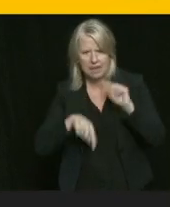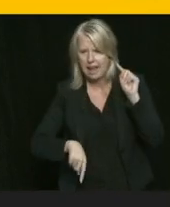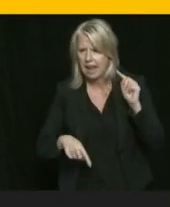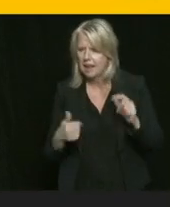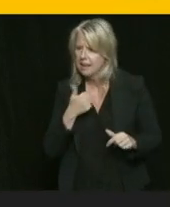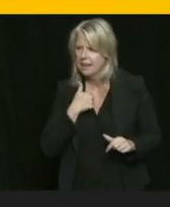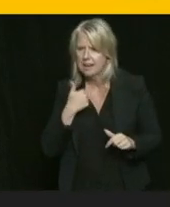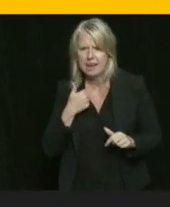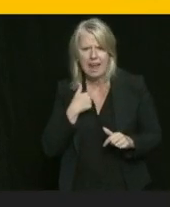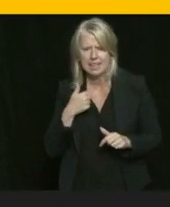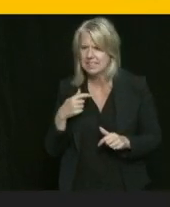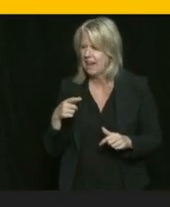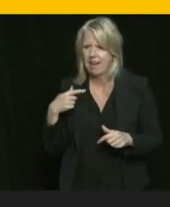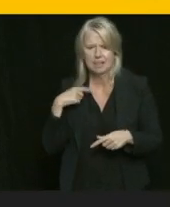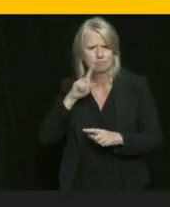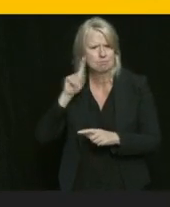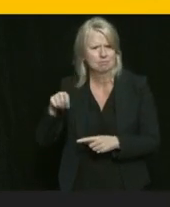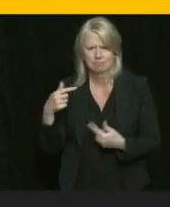wholeheartedly denounces those acts,